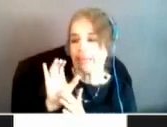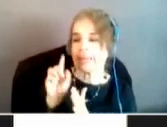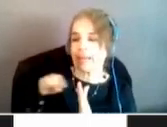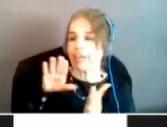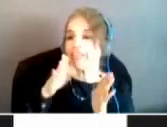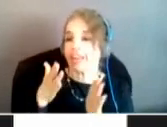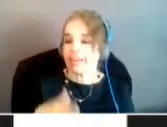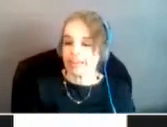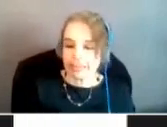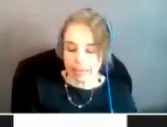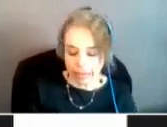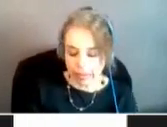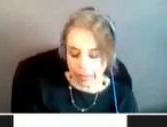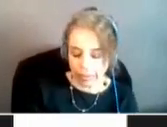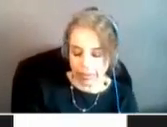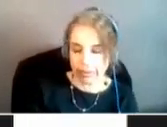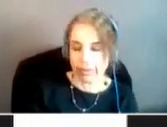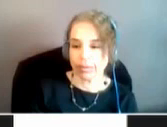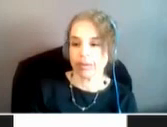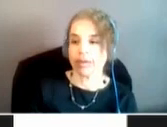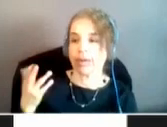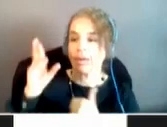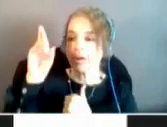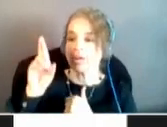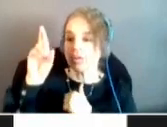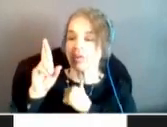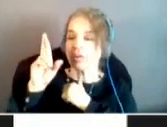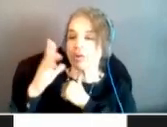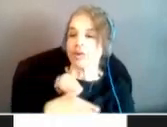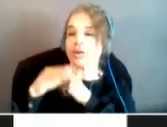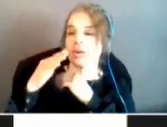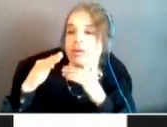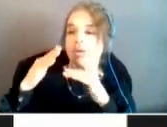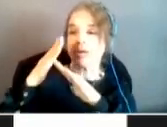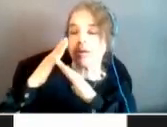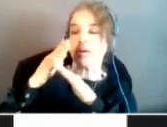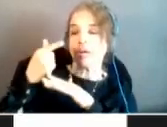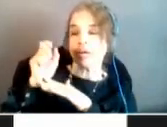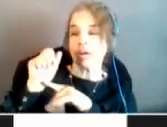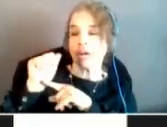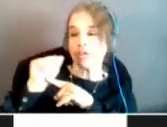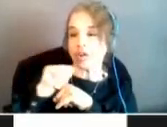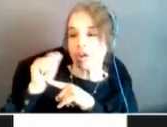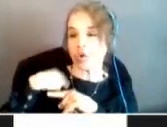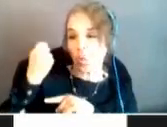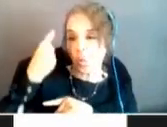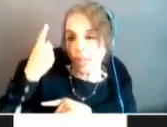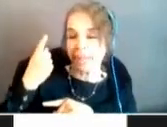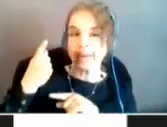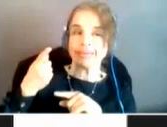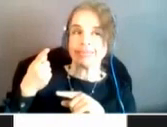his death. And I would add, Stacy, that here in Riverside County, we offer suicide prevention gatekeeper trainings to understand the